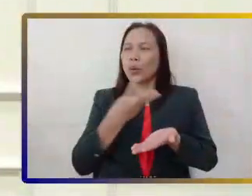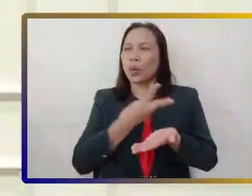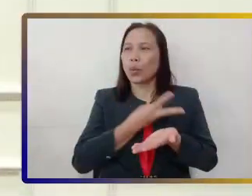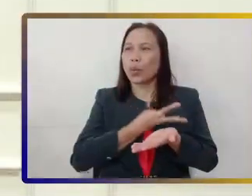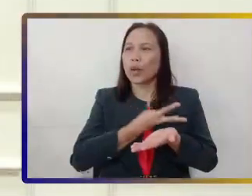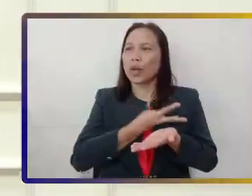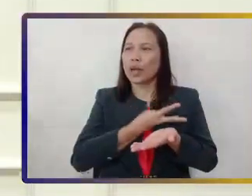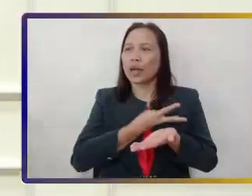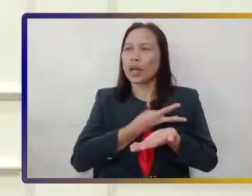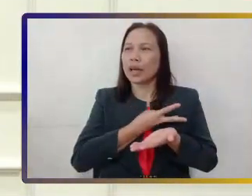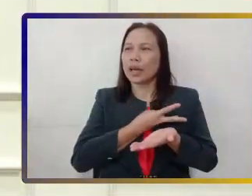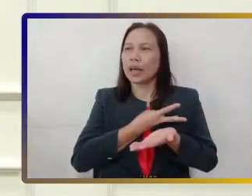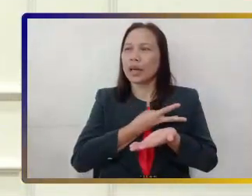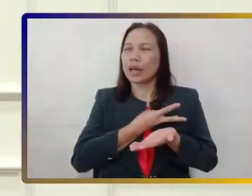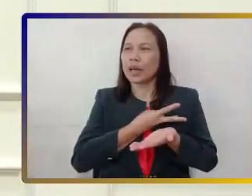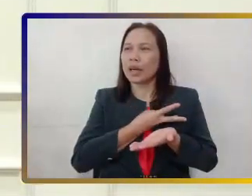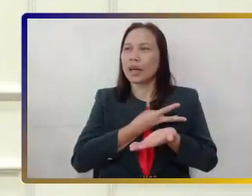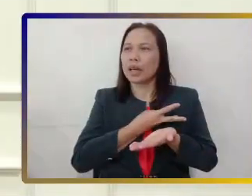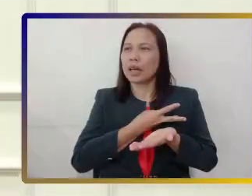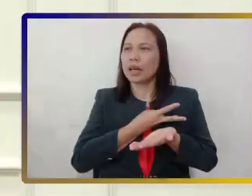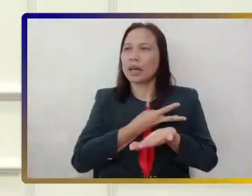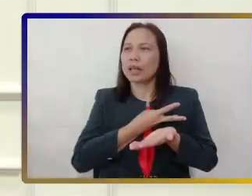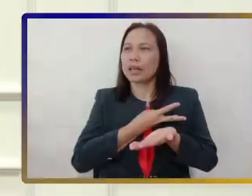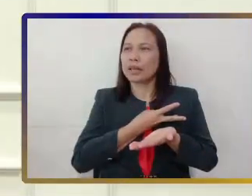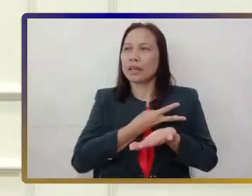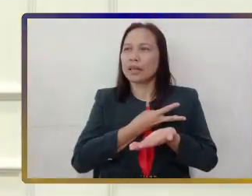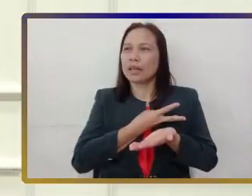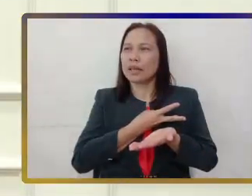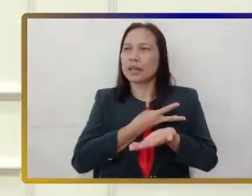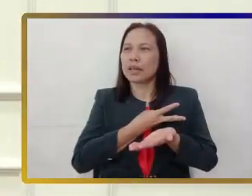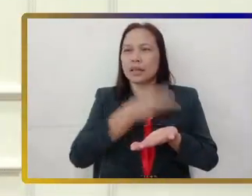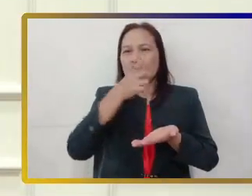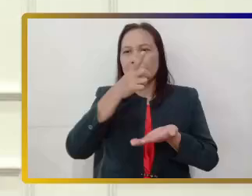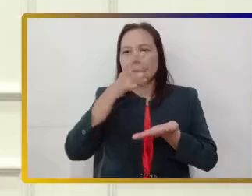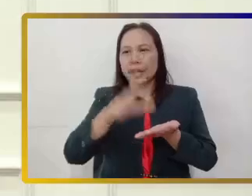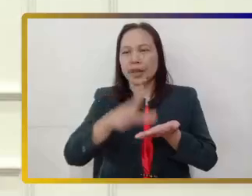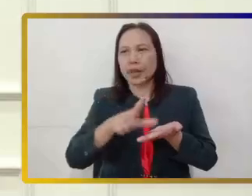are is also known as the